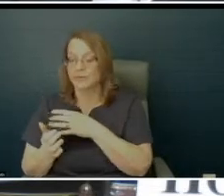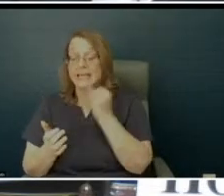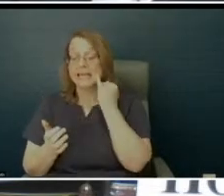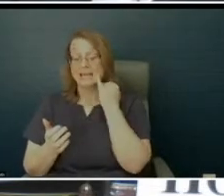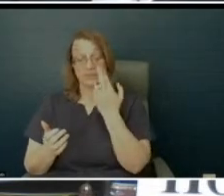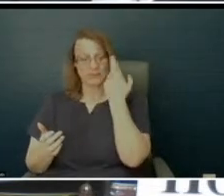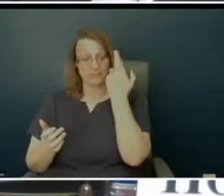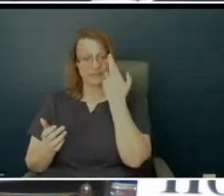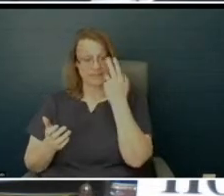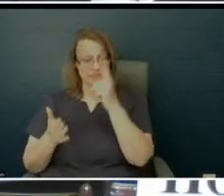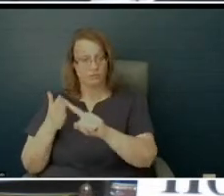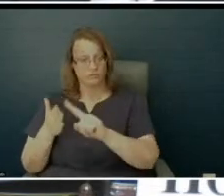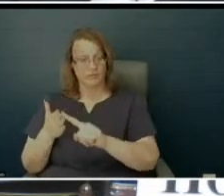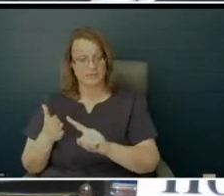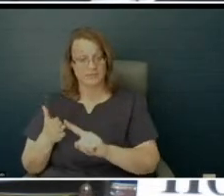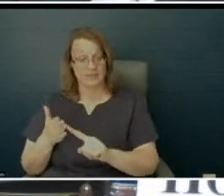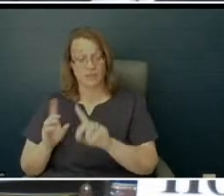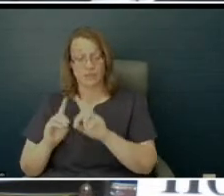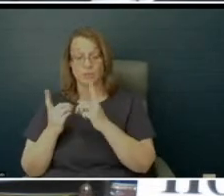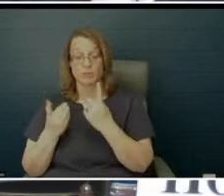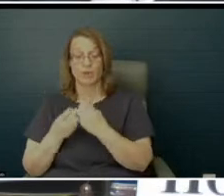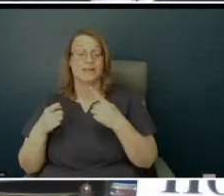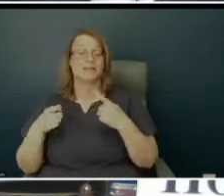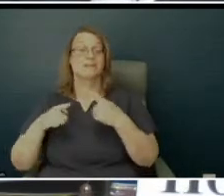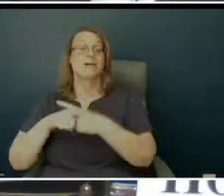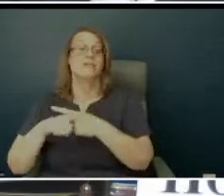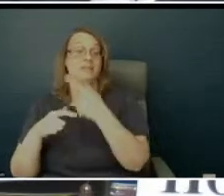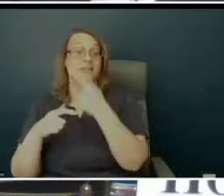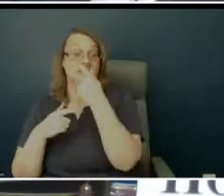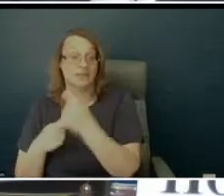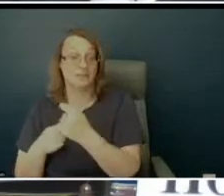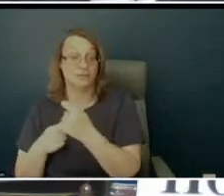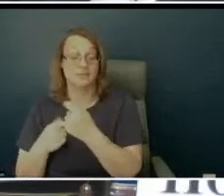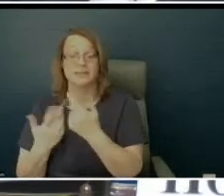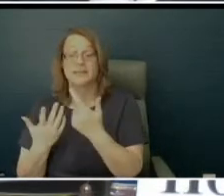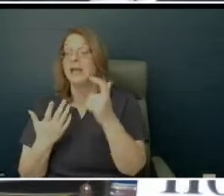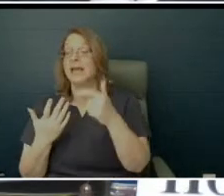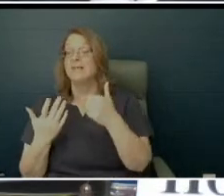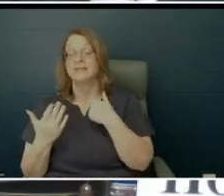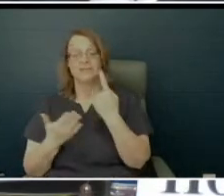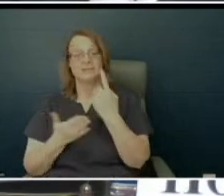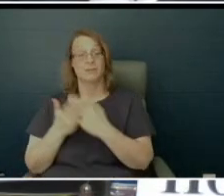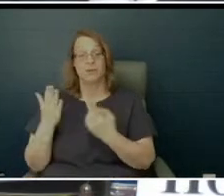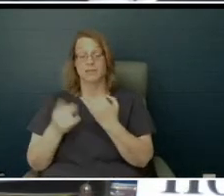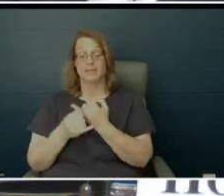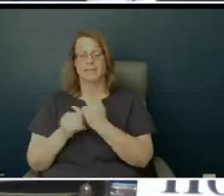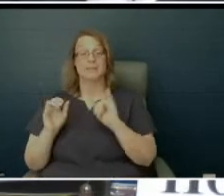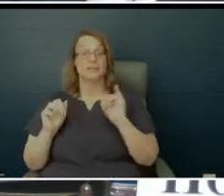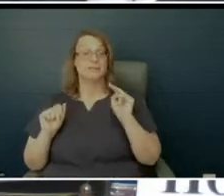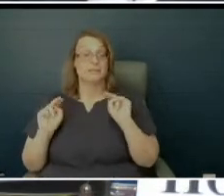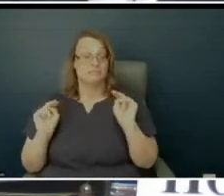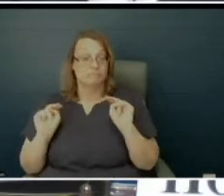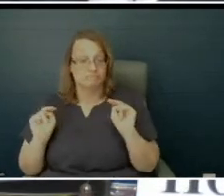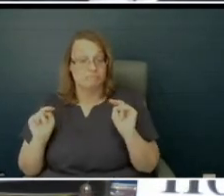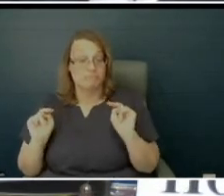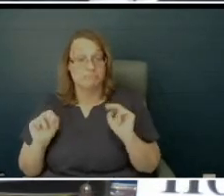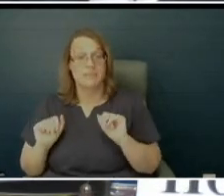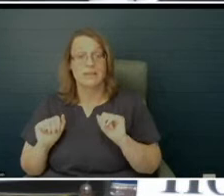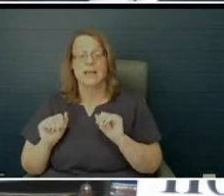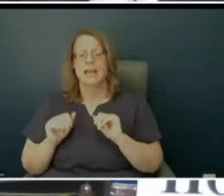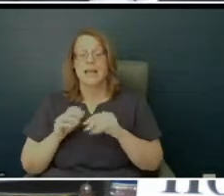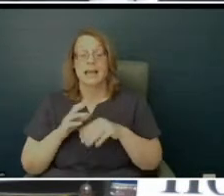the department essentially has a conflict of interest. It's important to get someone who's independent outside the department to handle such an